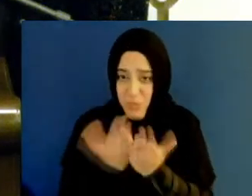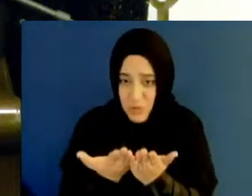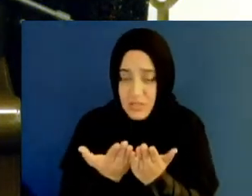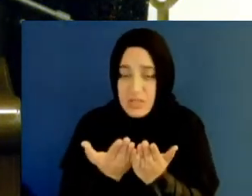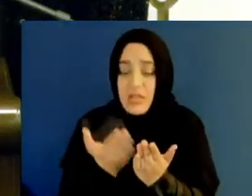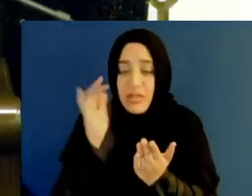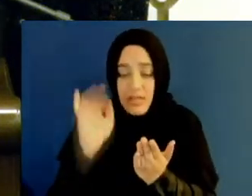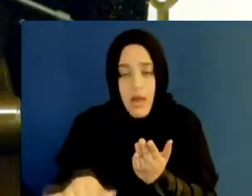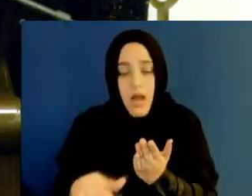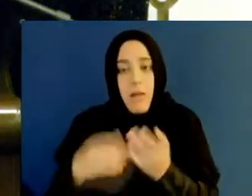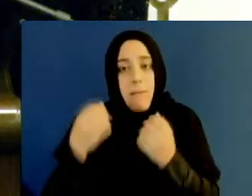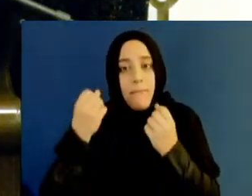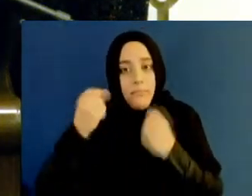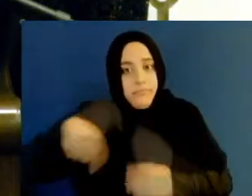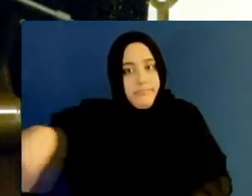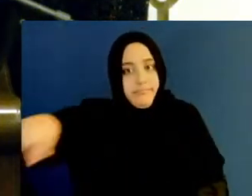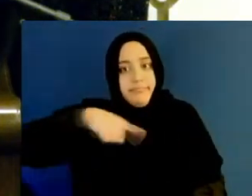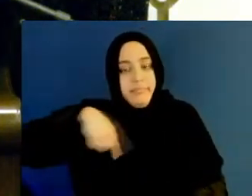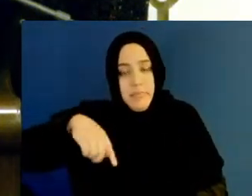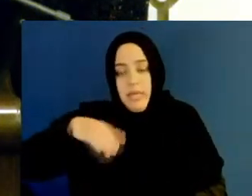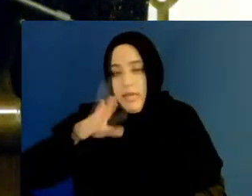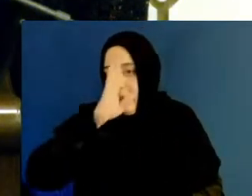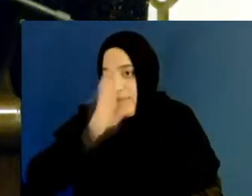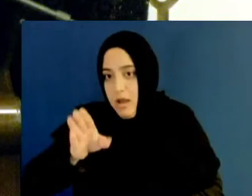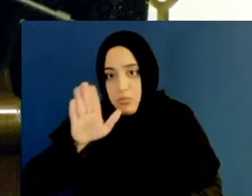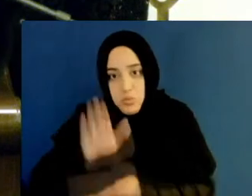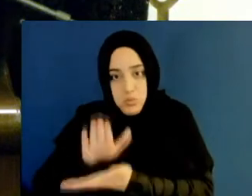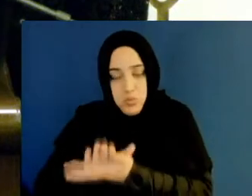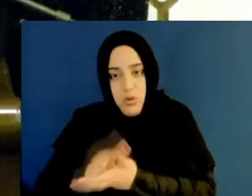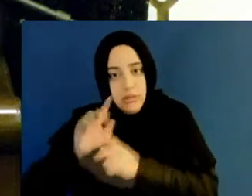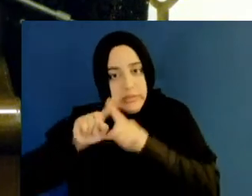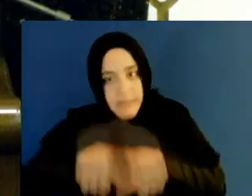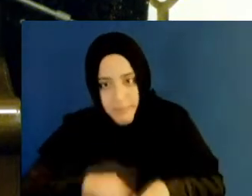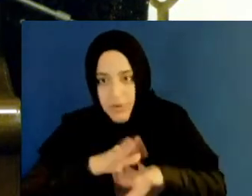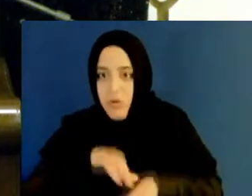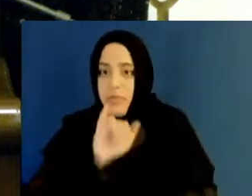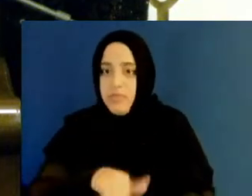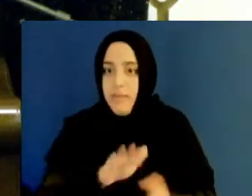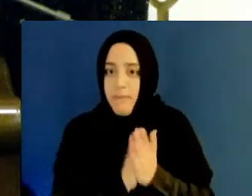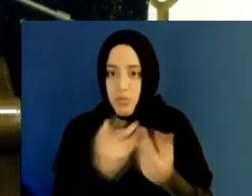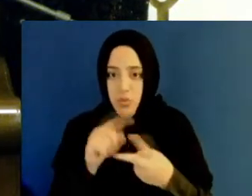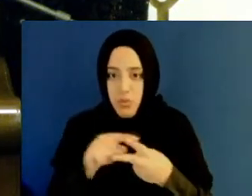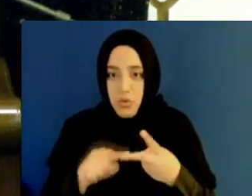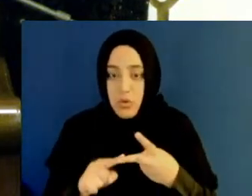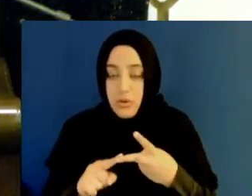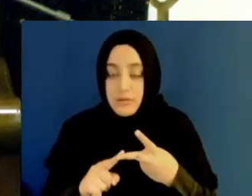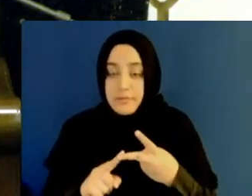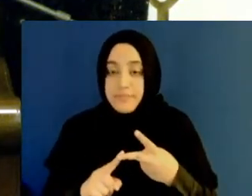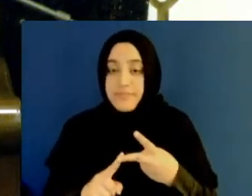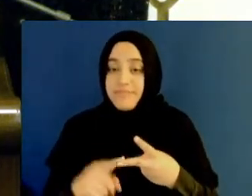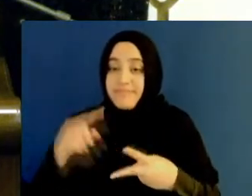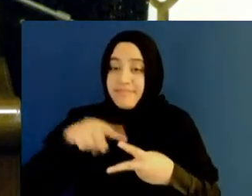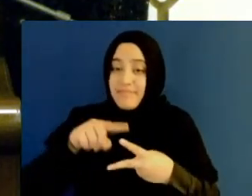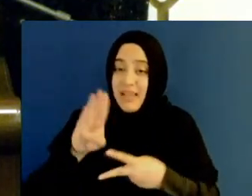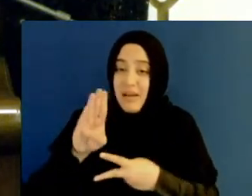ulama within the school of the Imamiyya Madhab. Within the books of Barqi and Kishi, it is